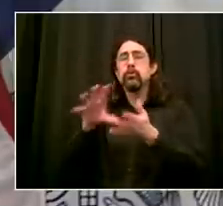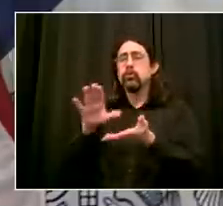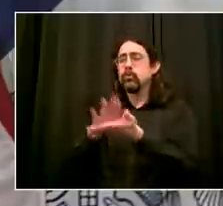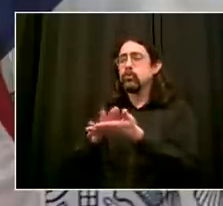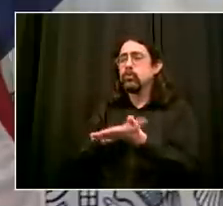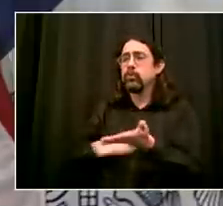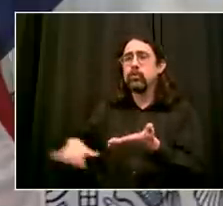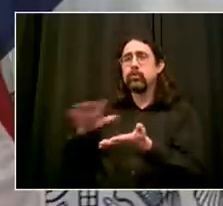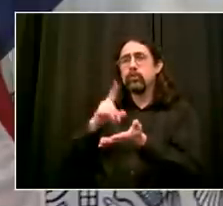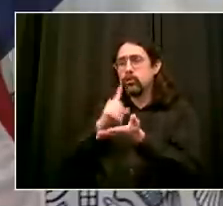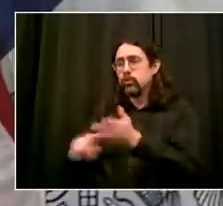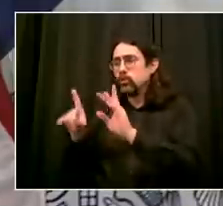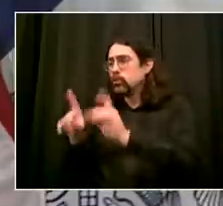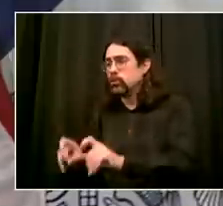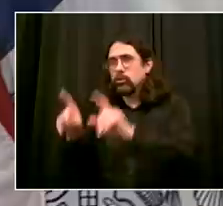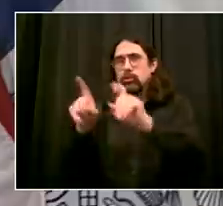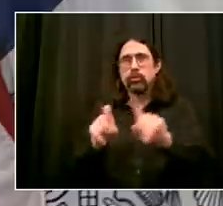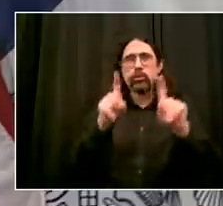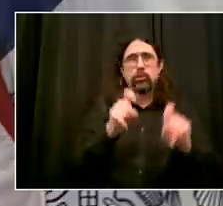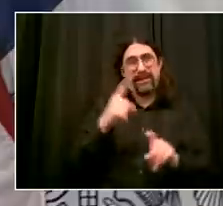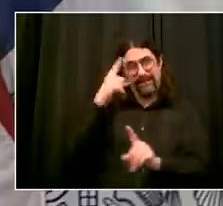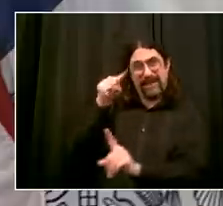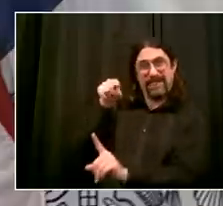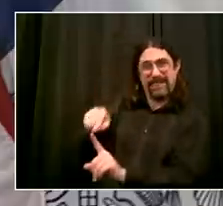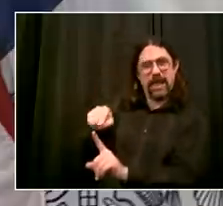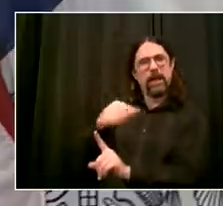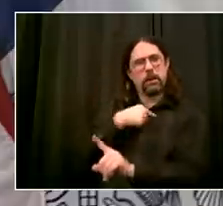Good morning, Mr. Mayor and Dr. Choksi.